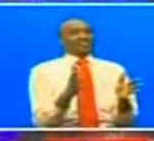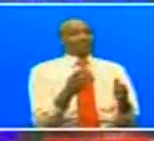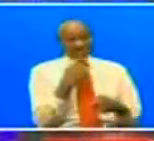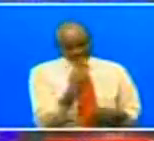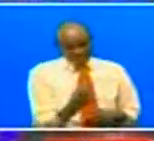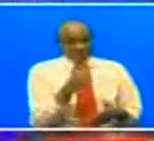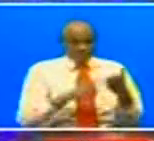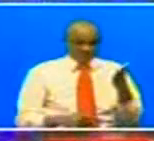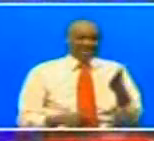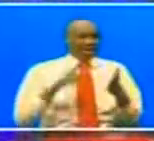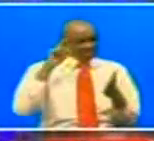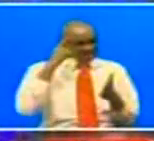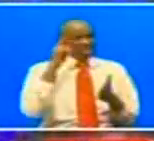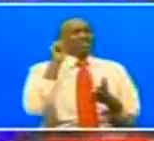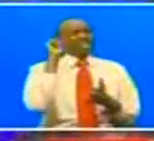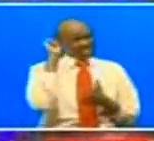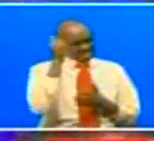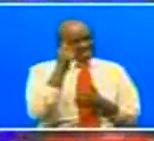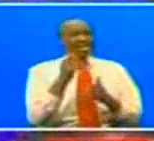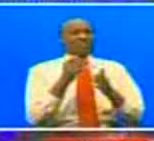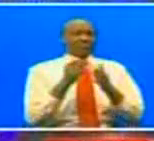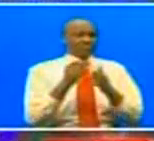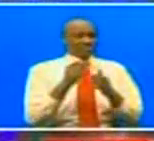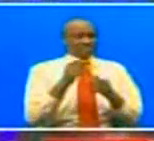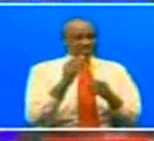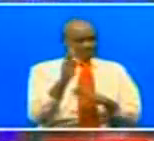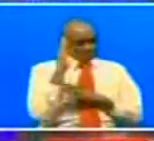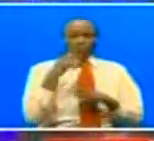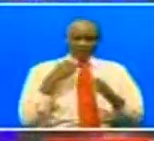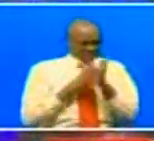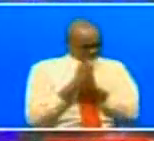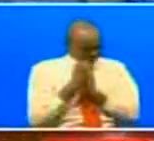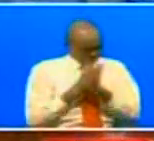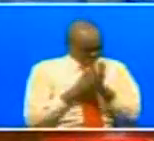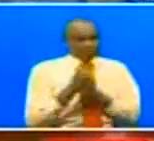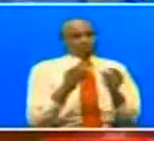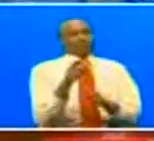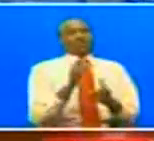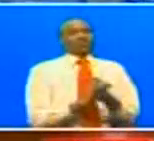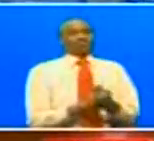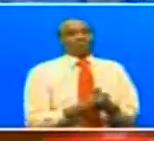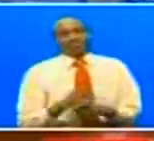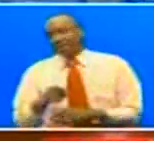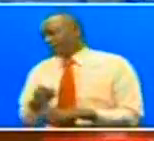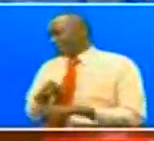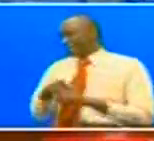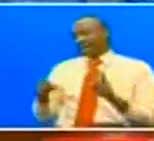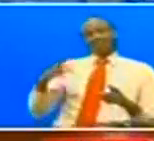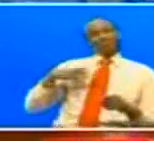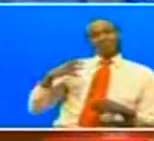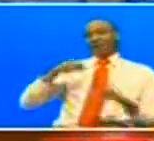nothing but determination in the Kenyan security apparatus to get that right and to keep the people of Kenya. There are people who would disagree with you, Balozi, because it